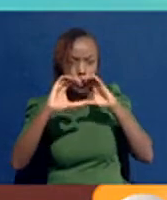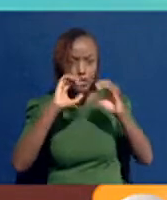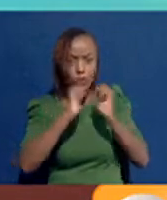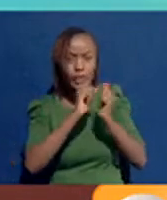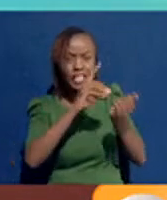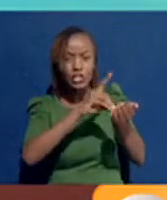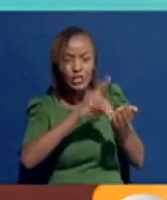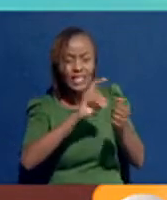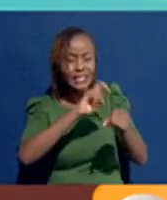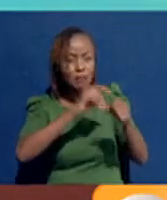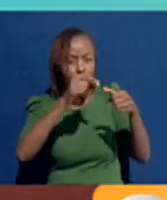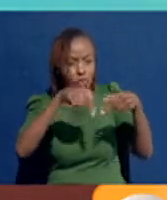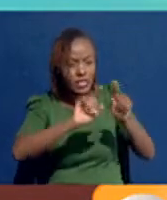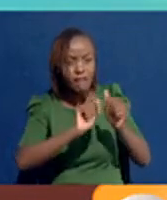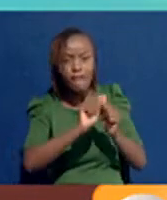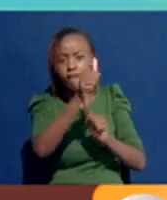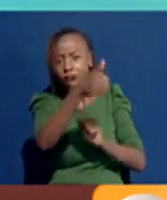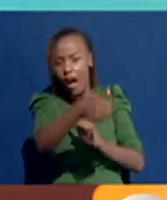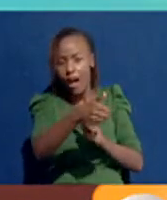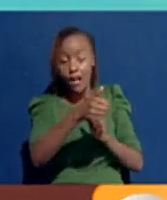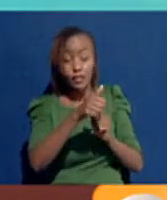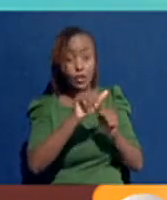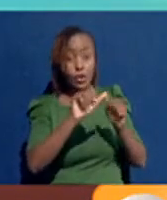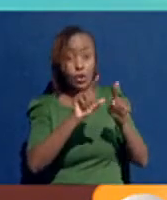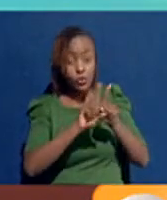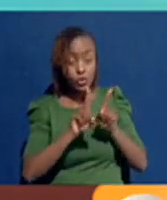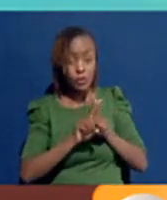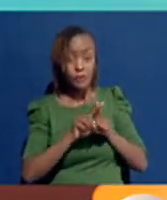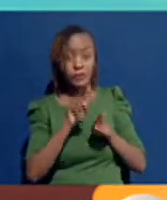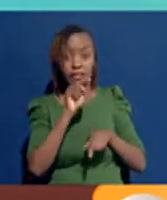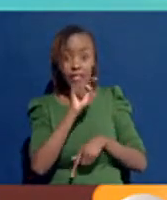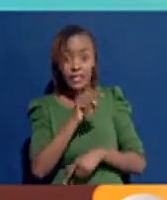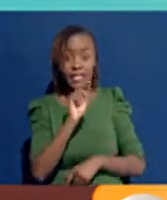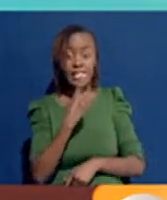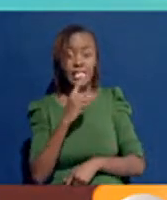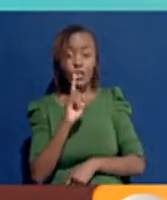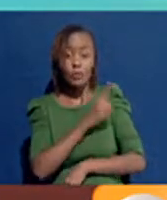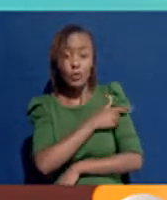office. And don't forget, Yvonne, that the Nairobi Hospital is as a bureau